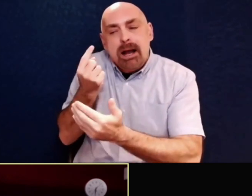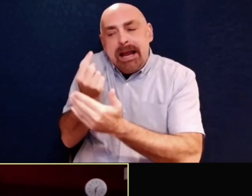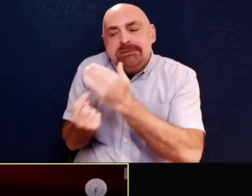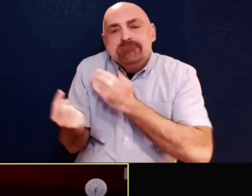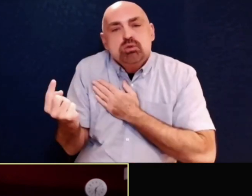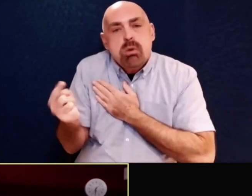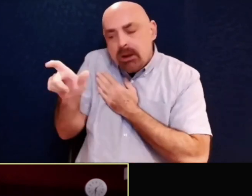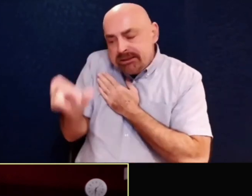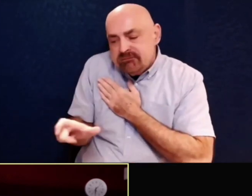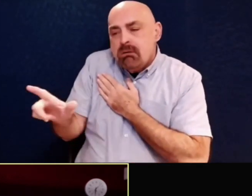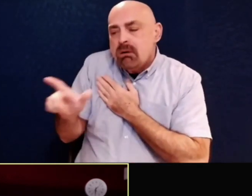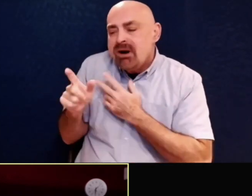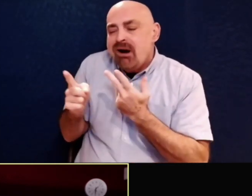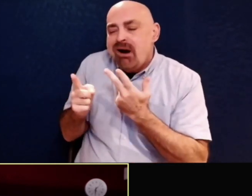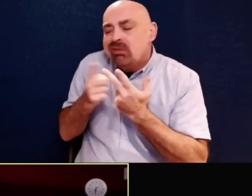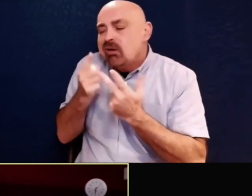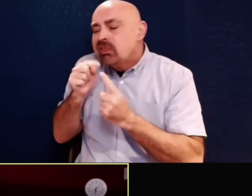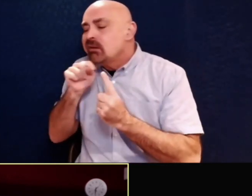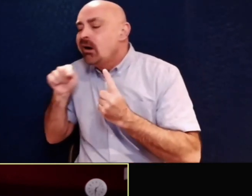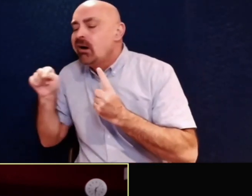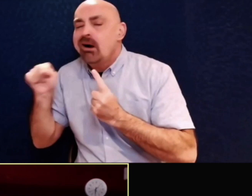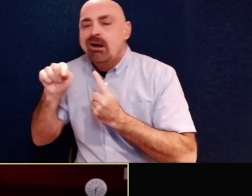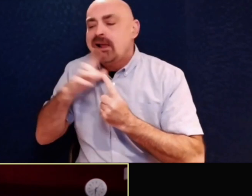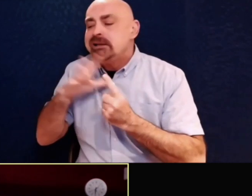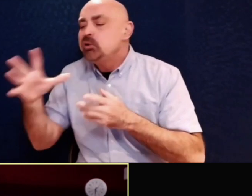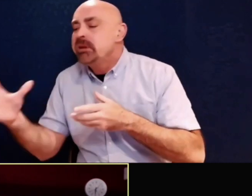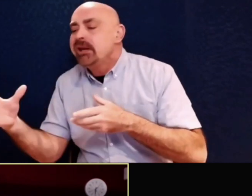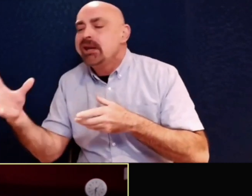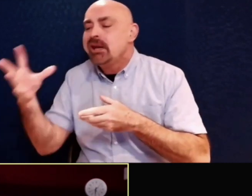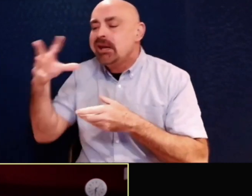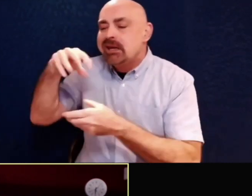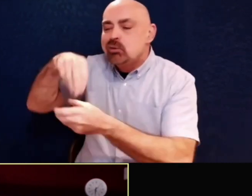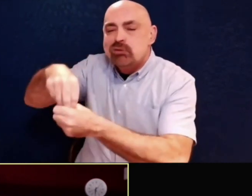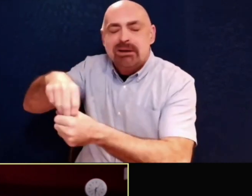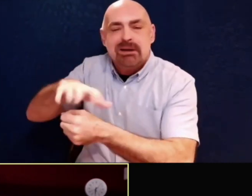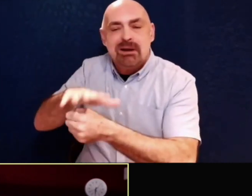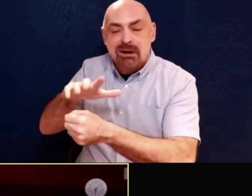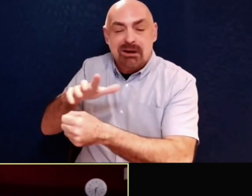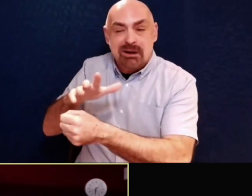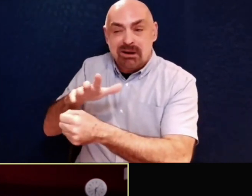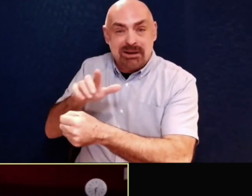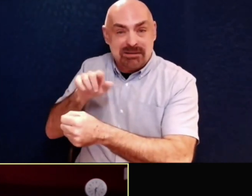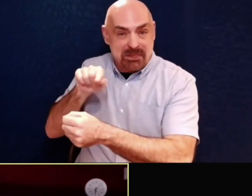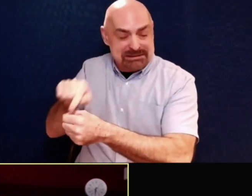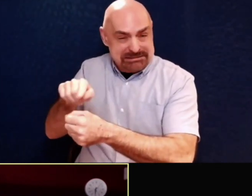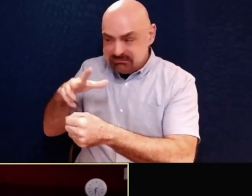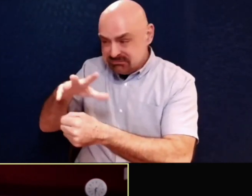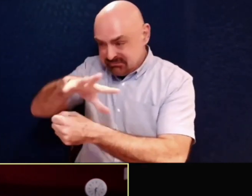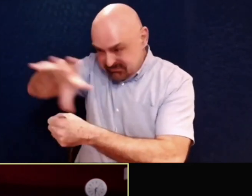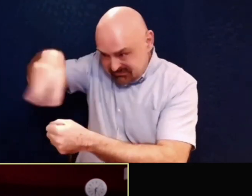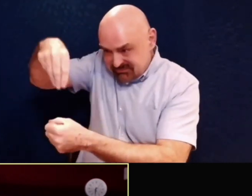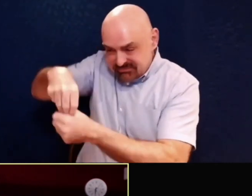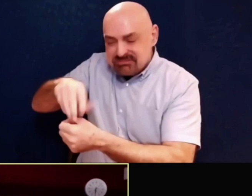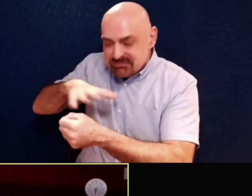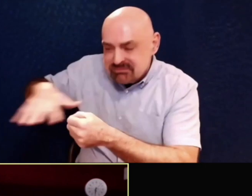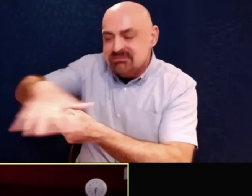life. All the other things happen to them, and they got to be integrated with everything else. that happens. Otherwise, they are